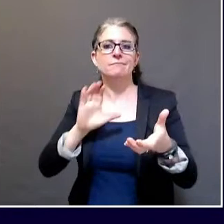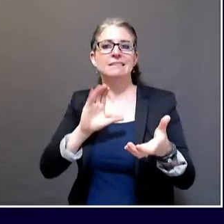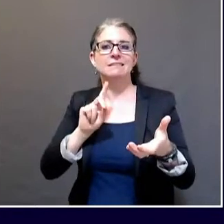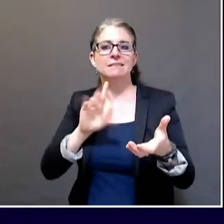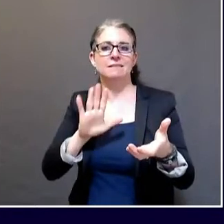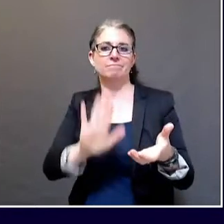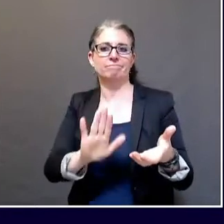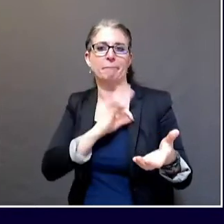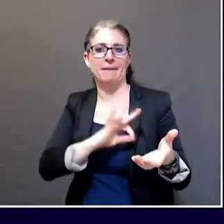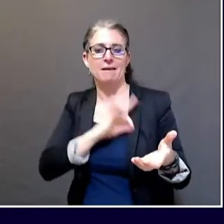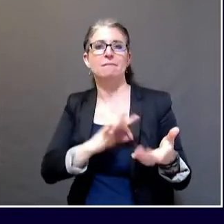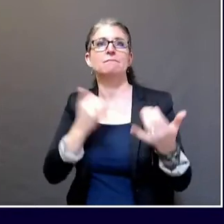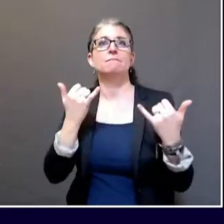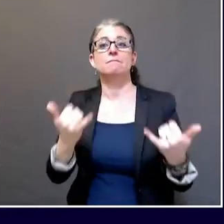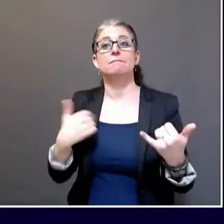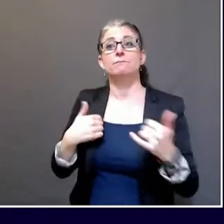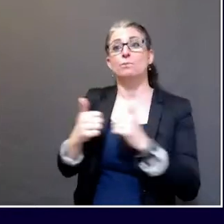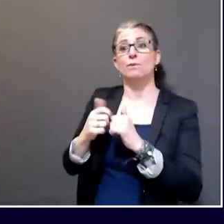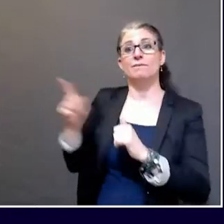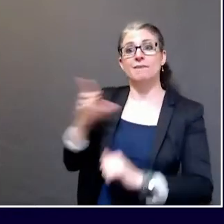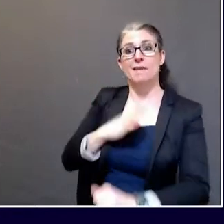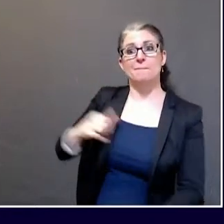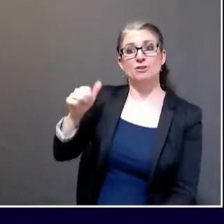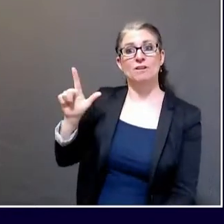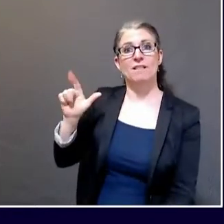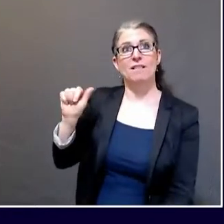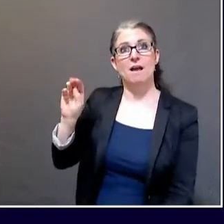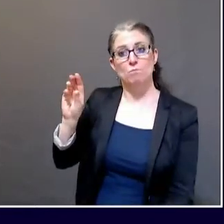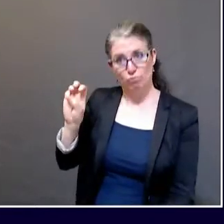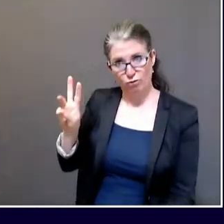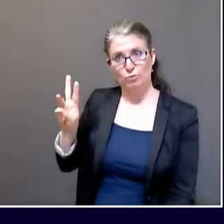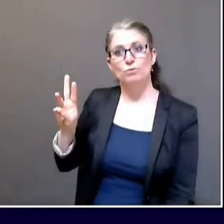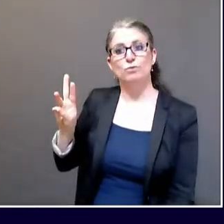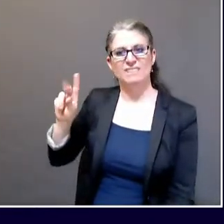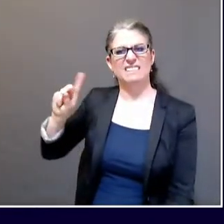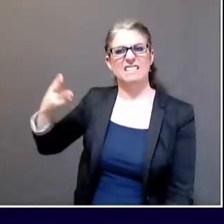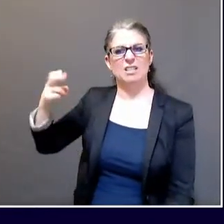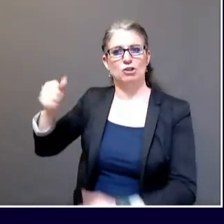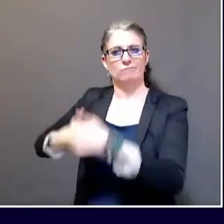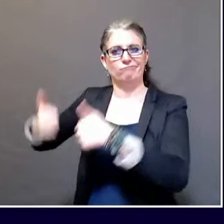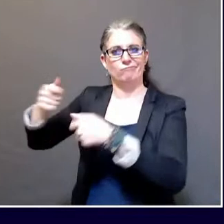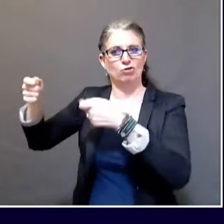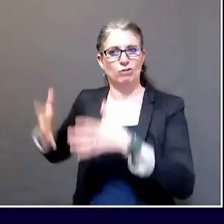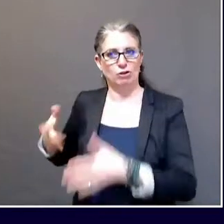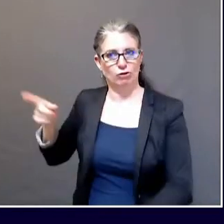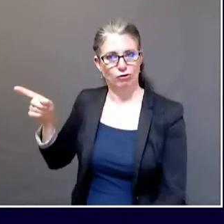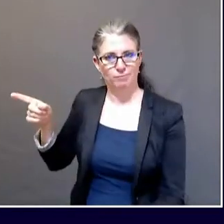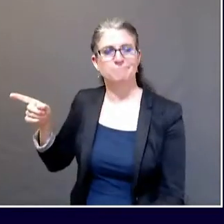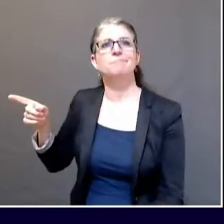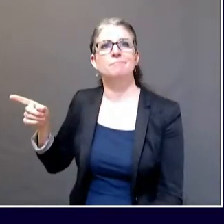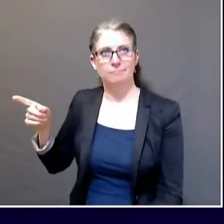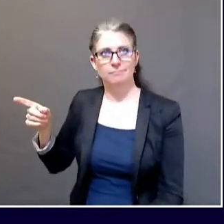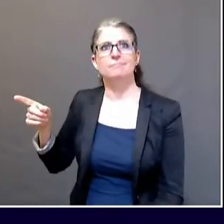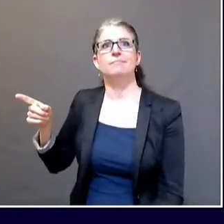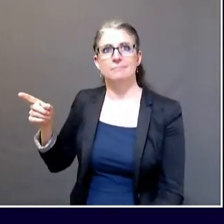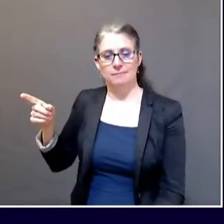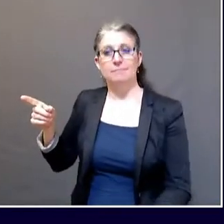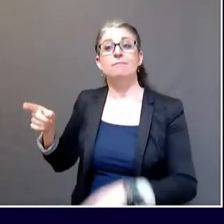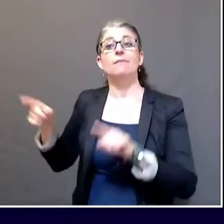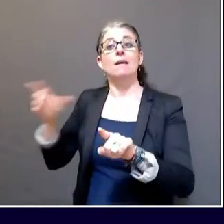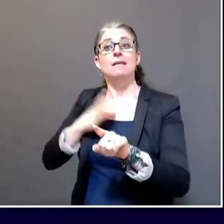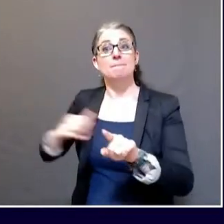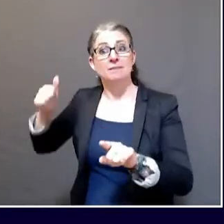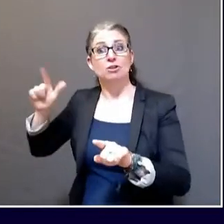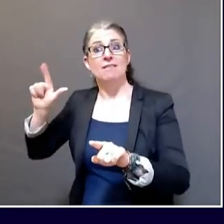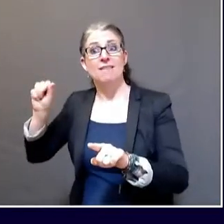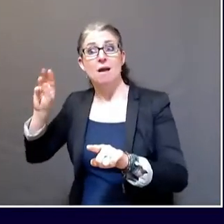this afternoon by Commissioner Jean Lambrou from Maine's Department of Health and Human Services. Commissioner Lambrou and I are here today to provide everyone